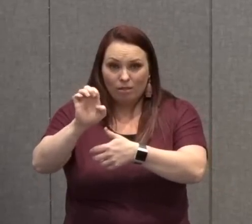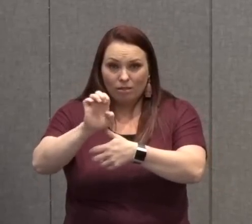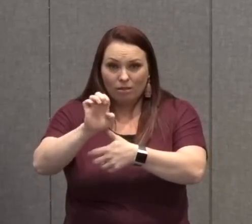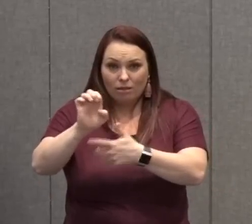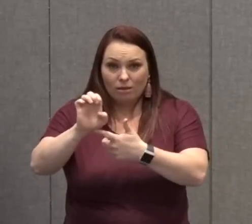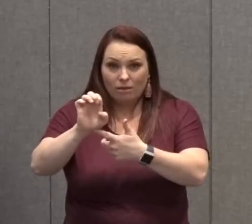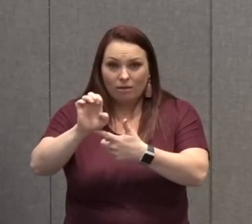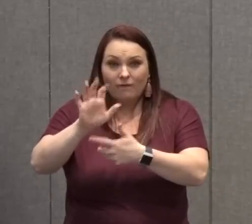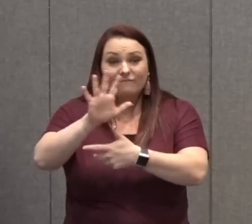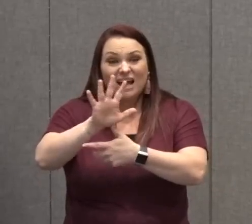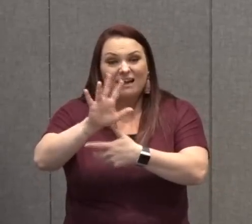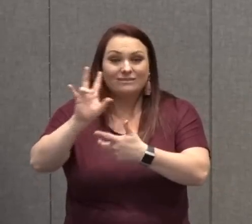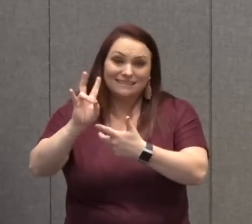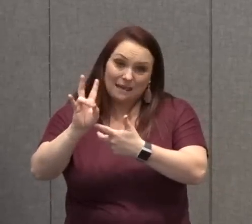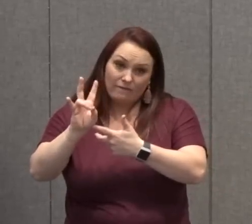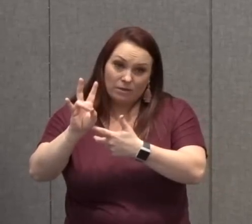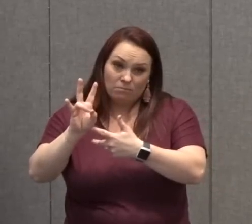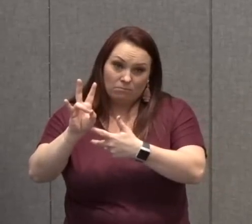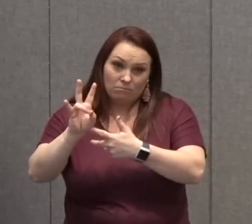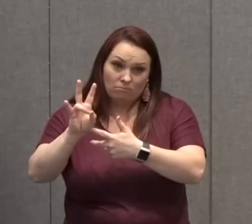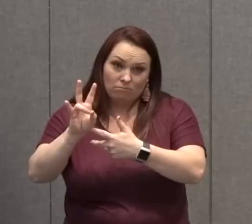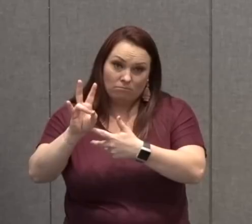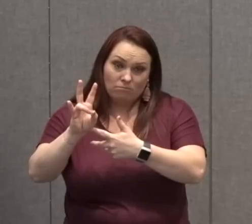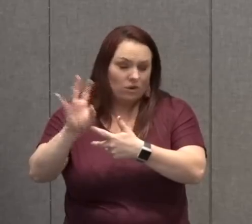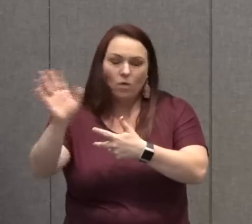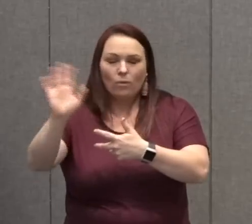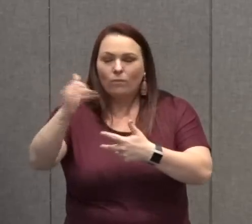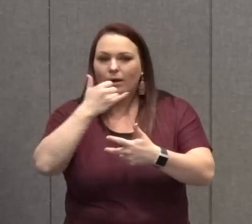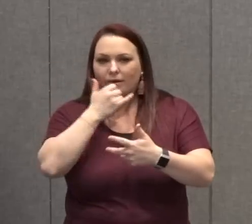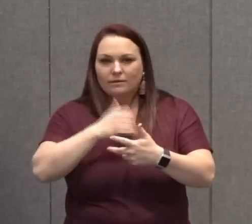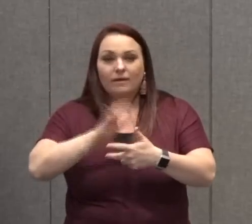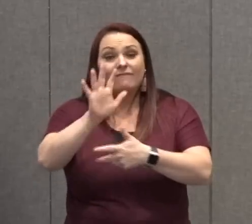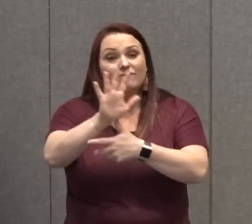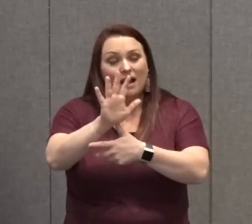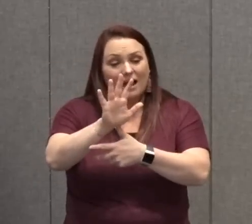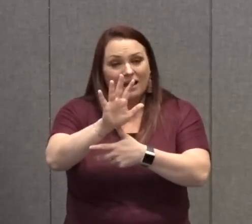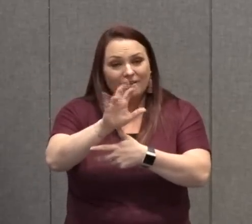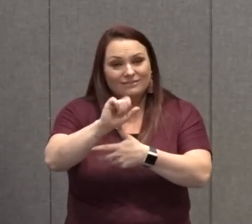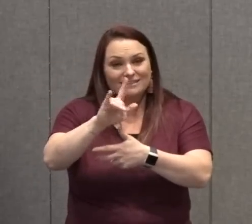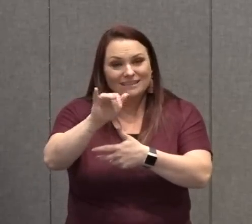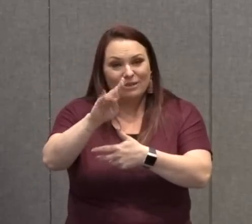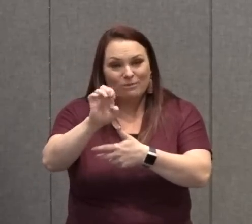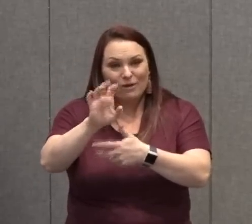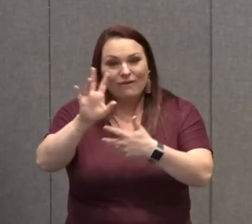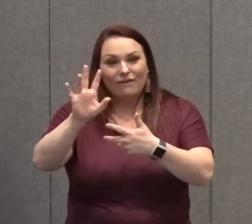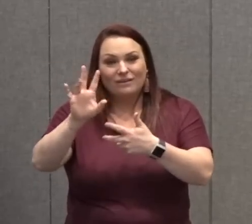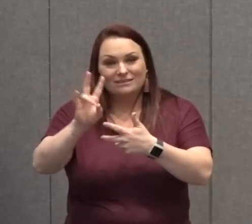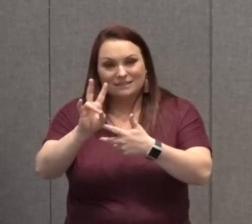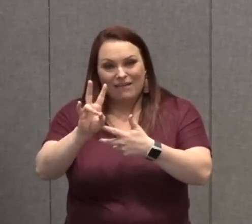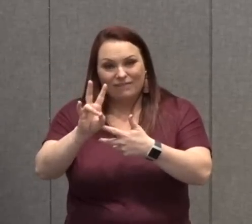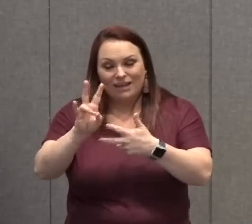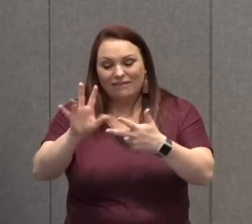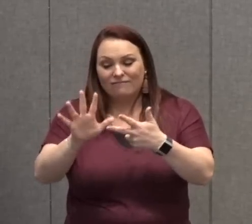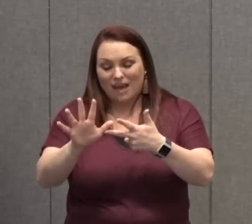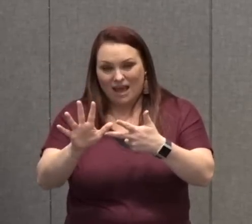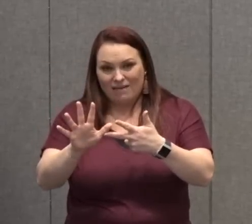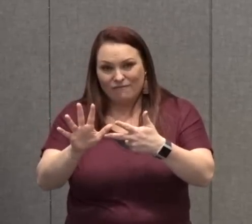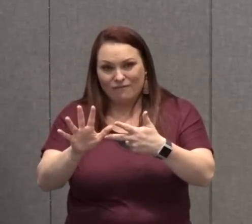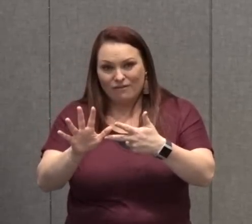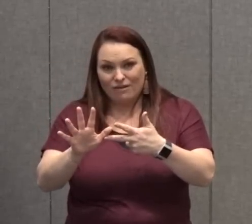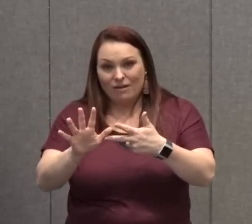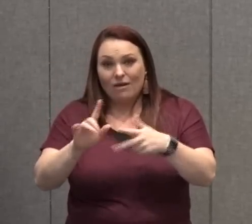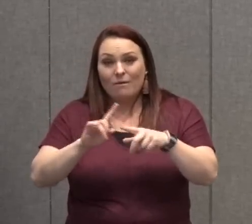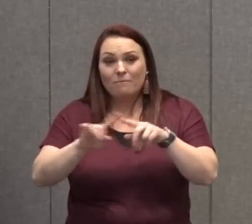seven syllable oh no a five syllable seven syllable five syllable pattern and has